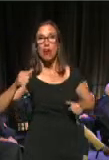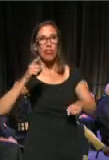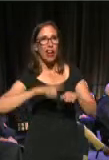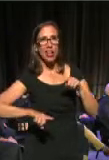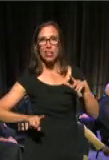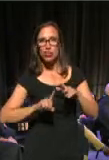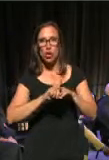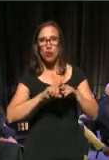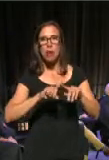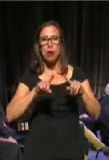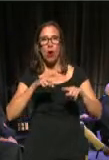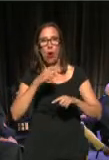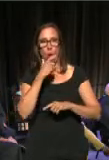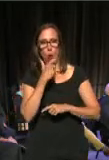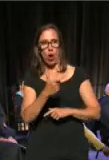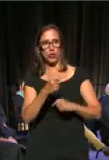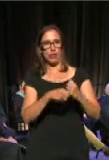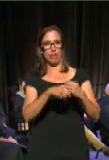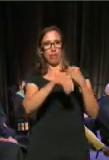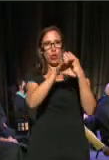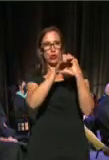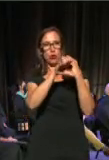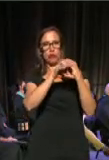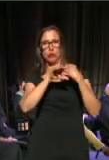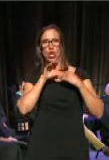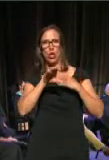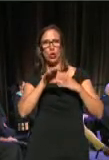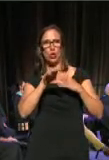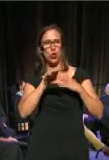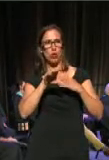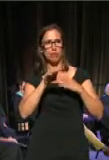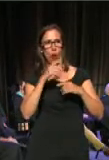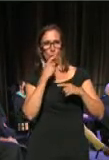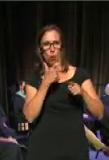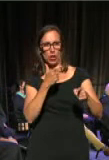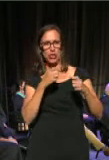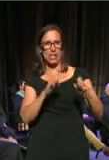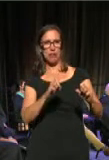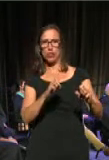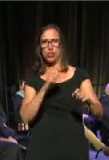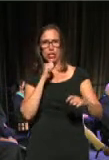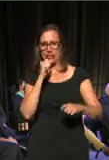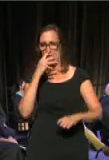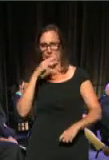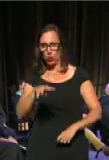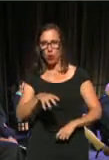be here but are watching virtually. Your streaming efforts are not ignored.